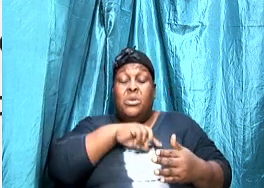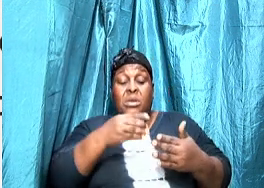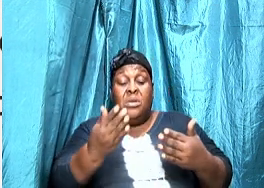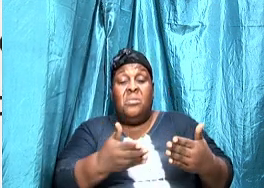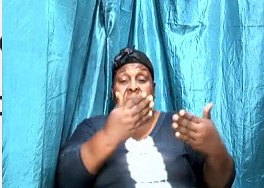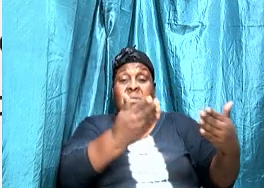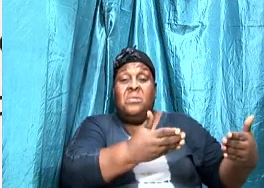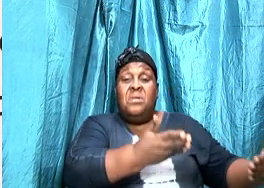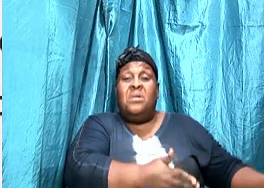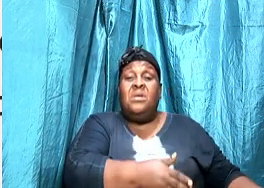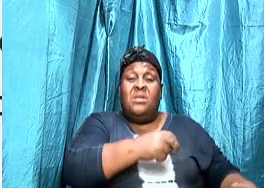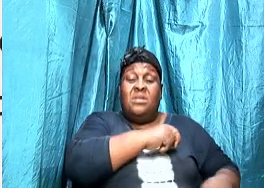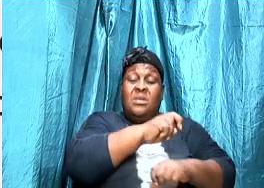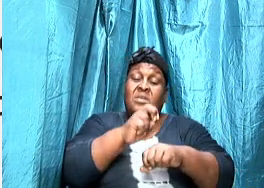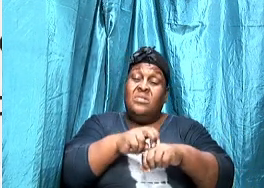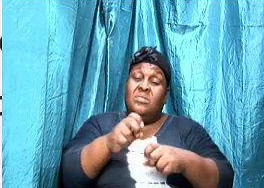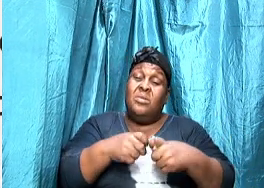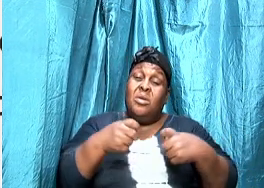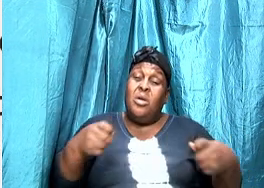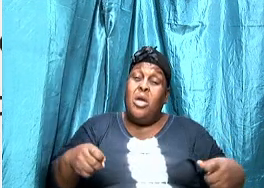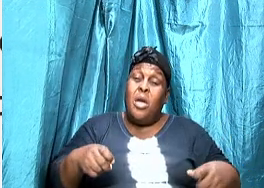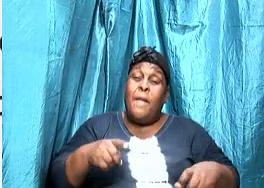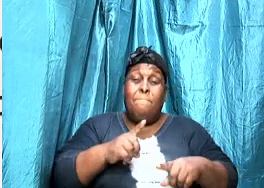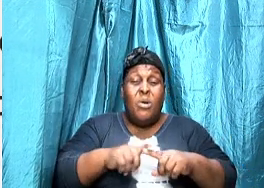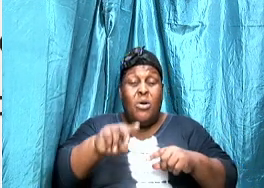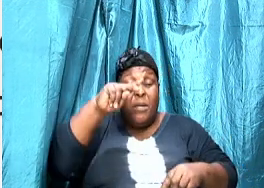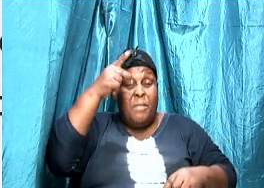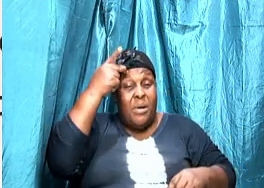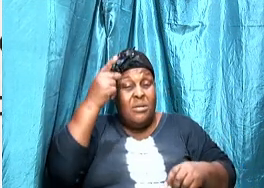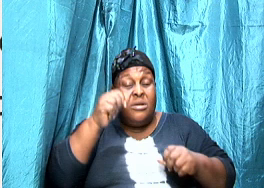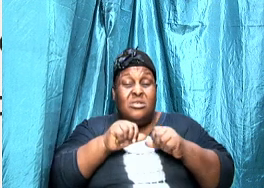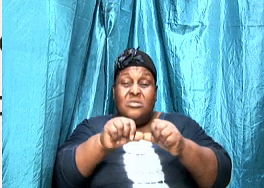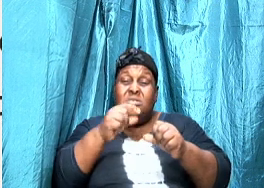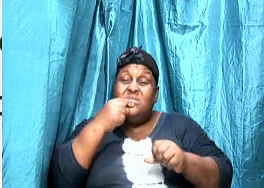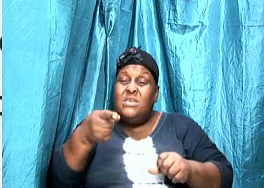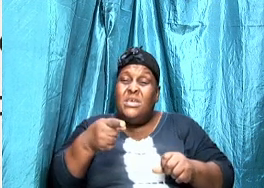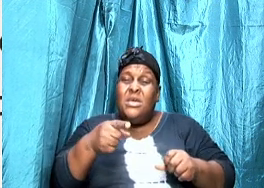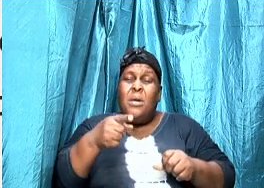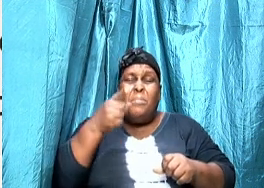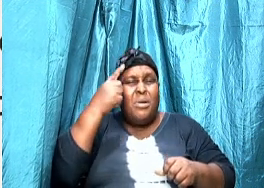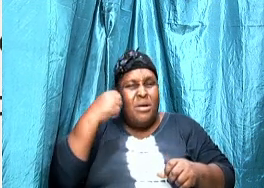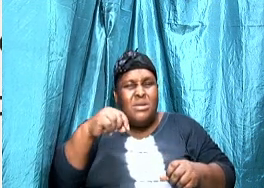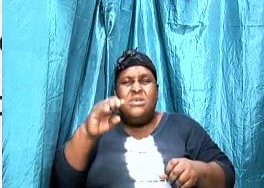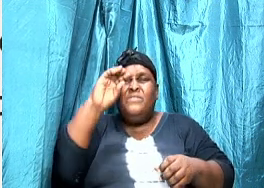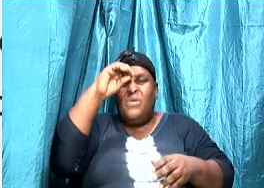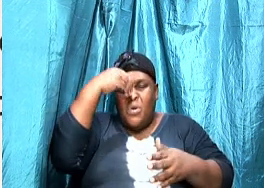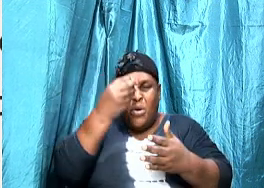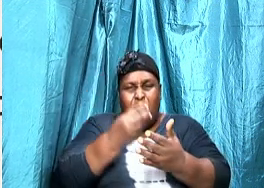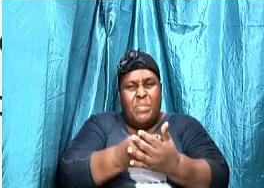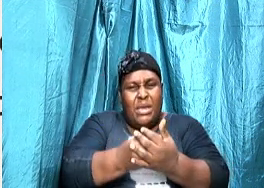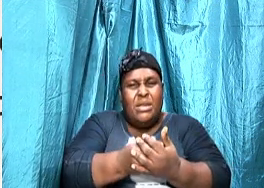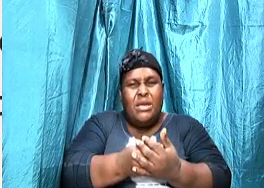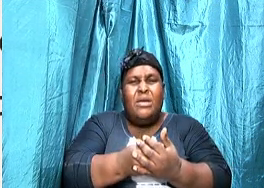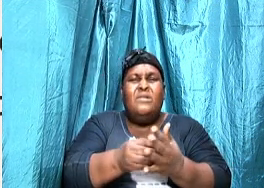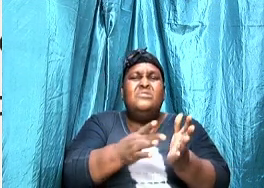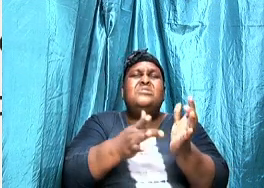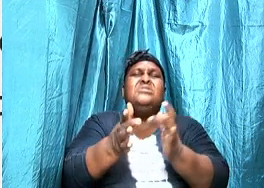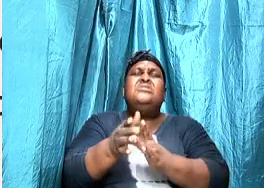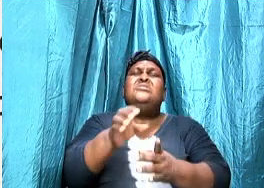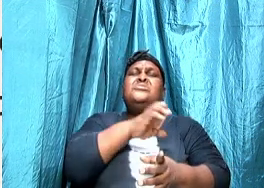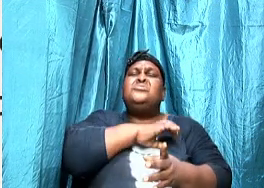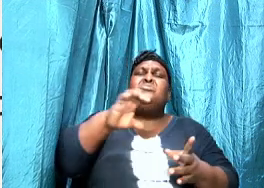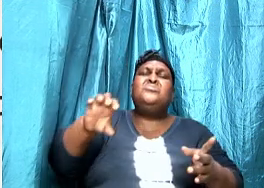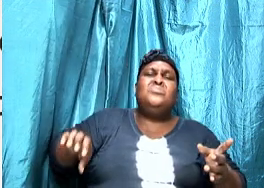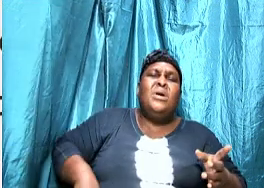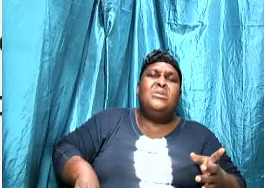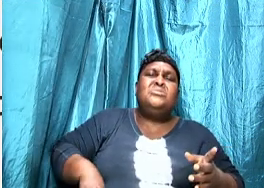that because of the obedience of Jesus Christ, we can have redemption from